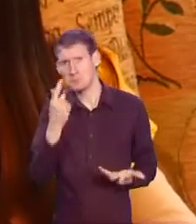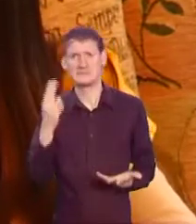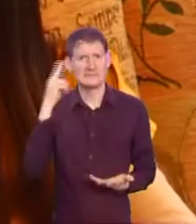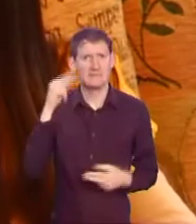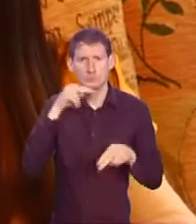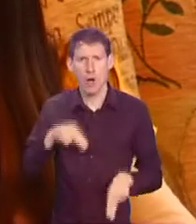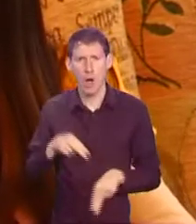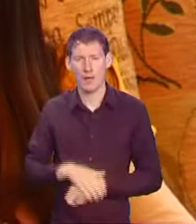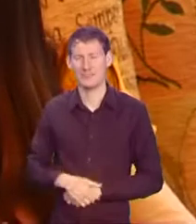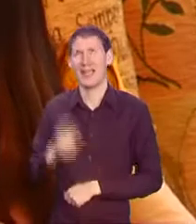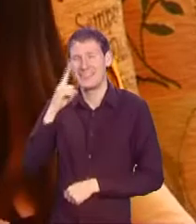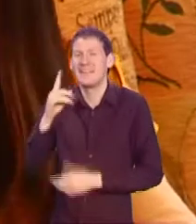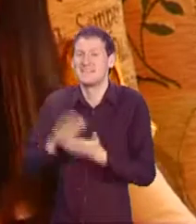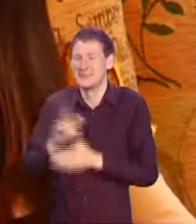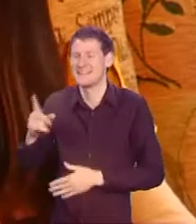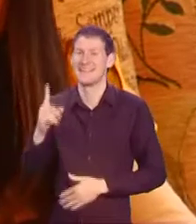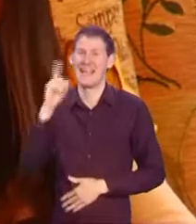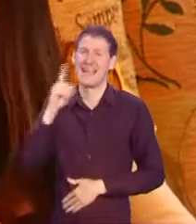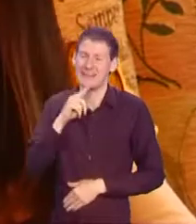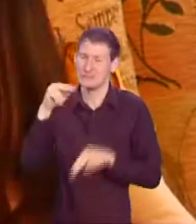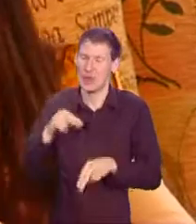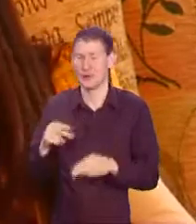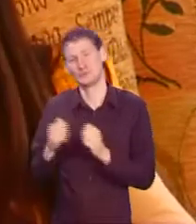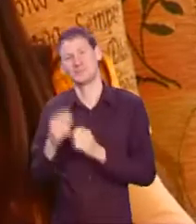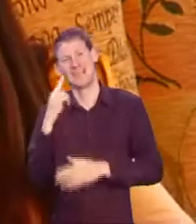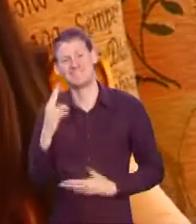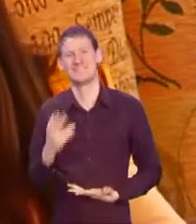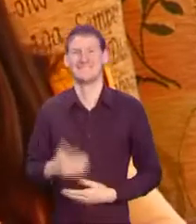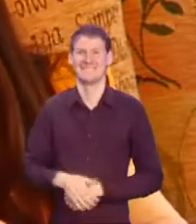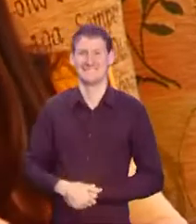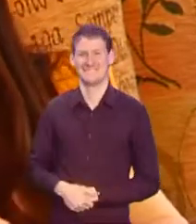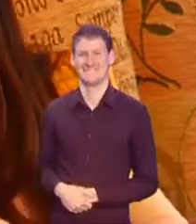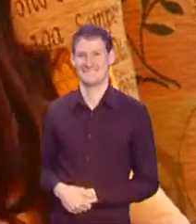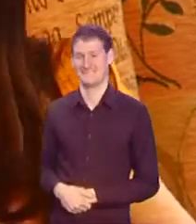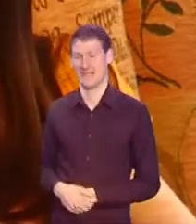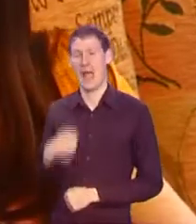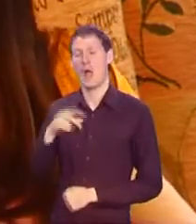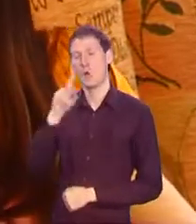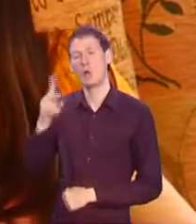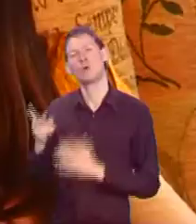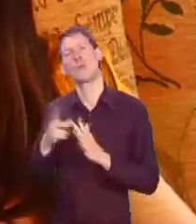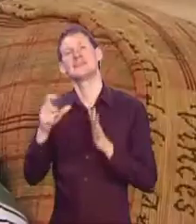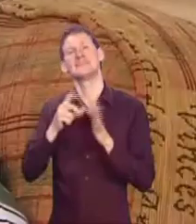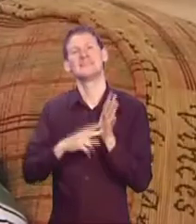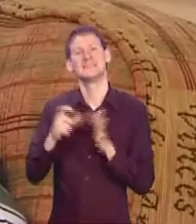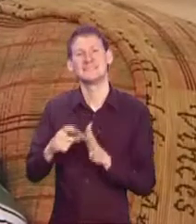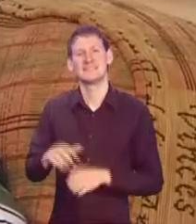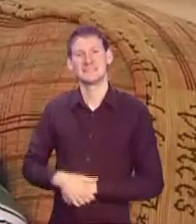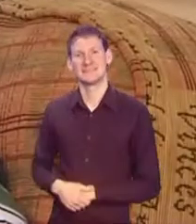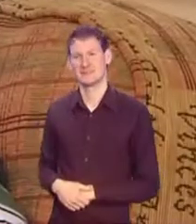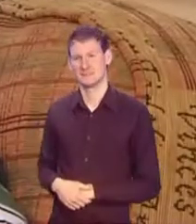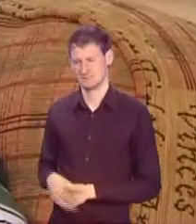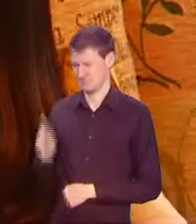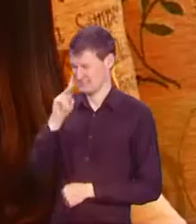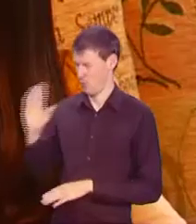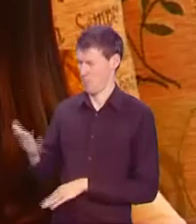for a deaf dog. I think he meant a hearing dog for the deaf. Then I watched another DVD. You've seen